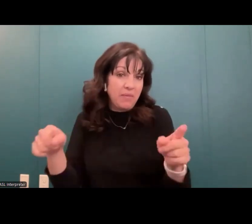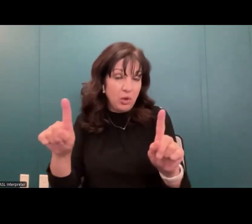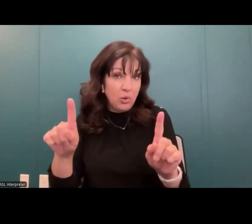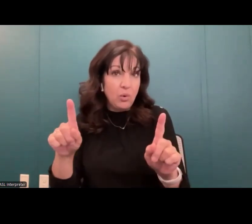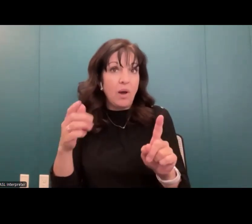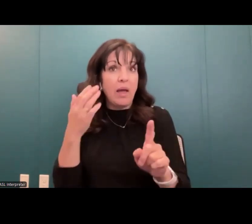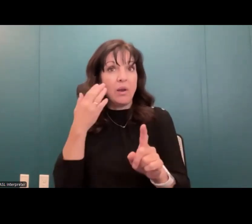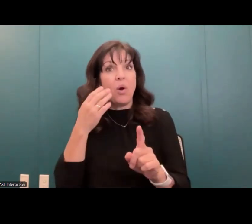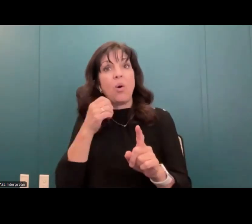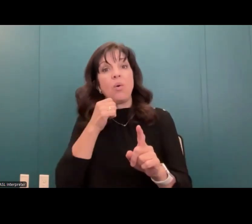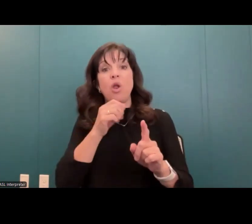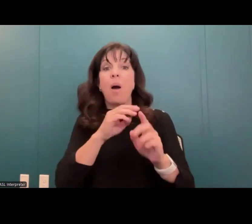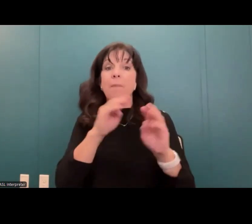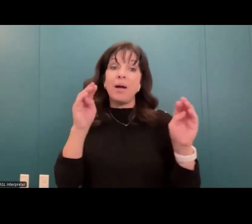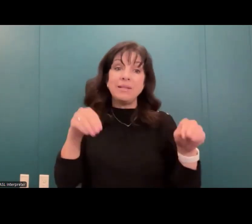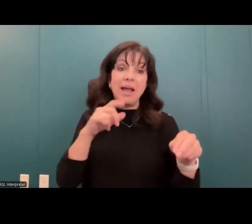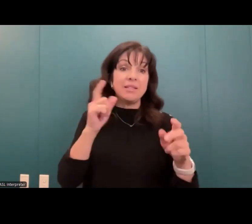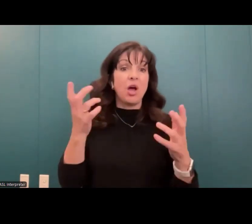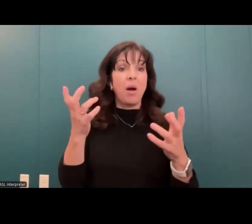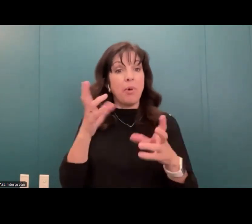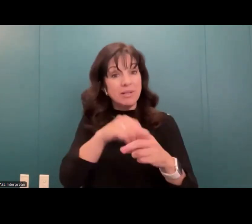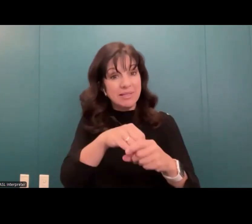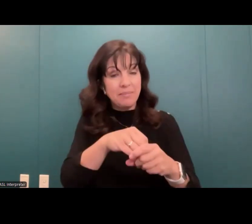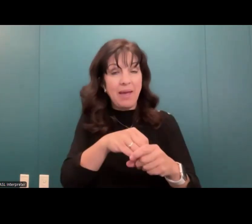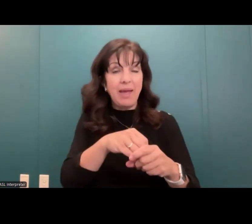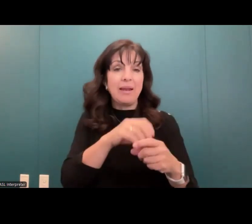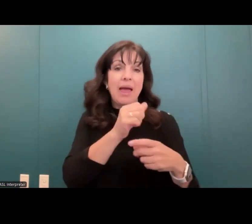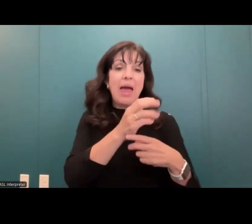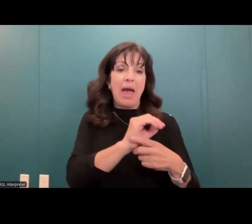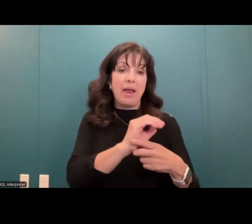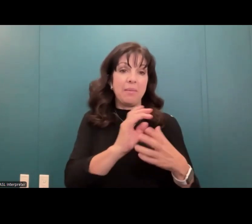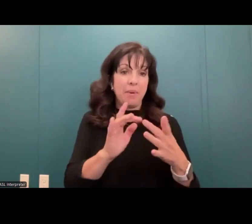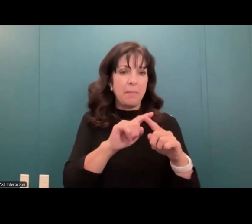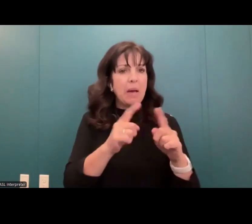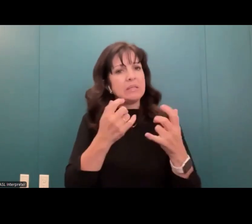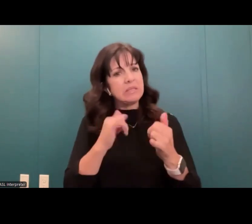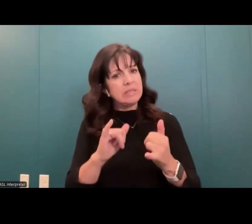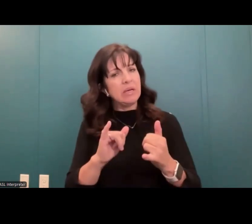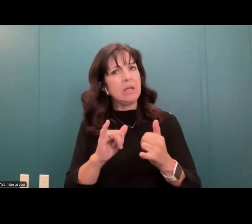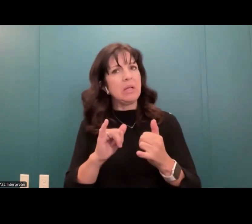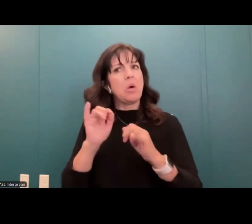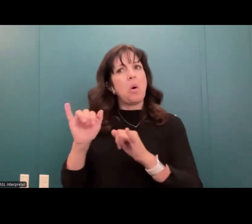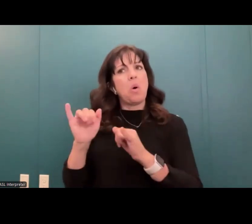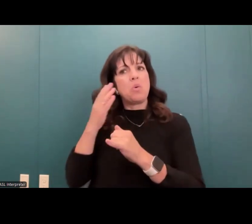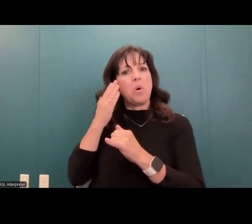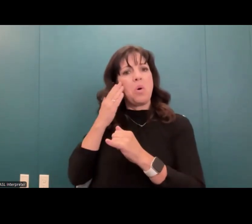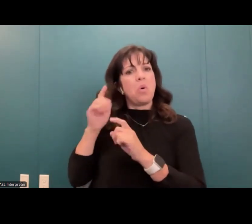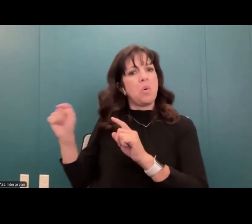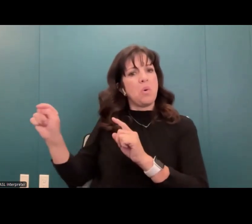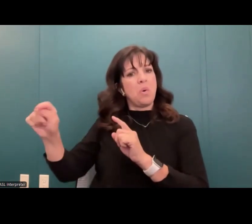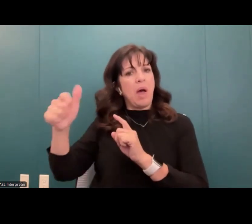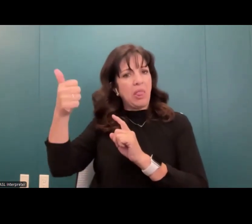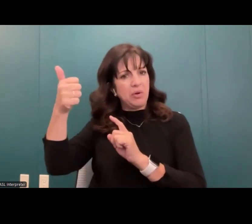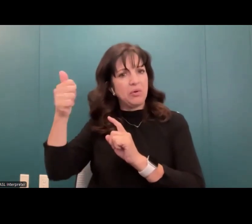know not Montana doesn't participate, unfortunately, in the ADDM network, but still you get insight into the variability across sites.